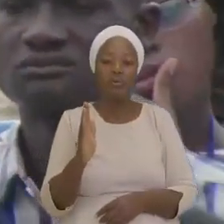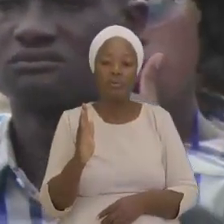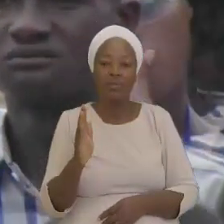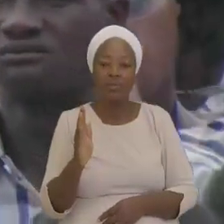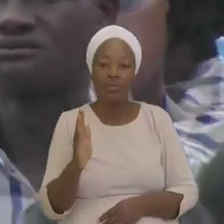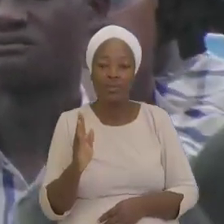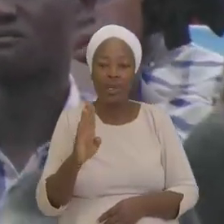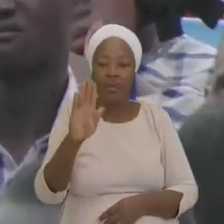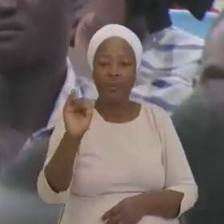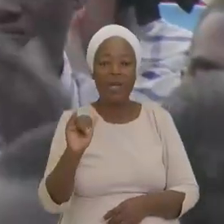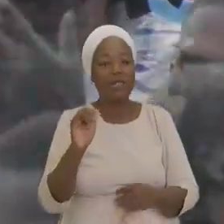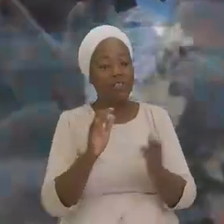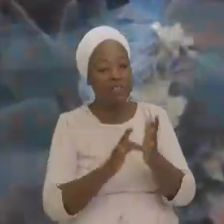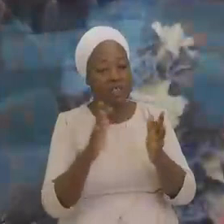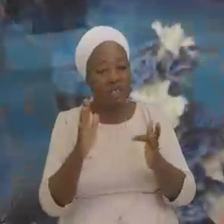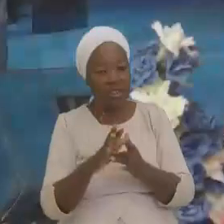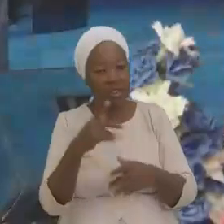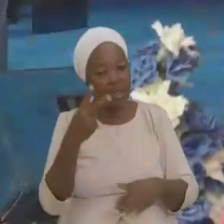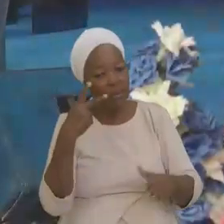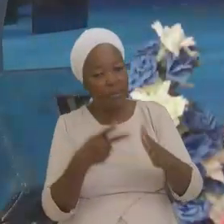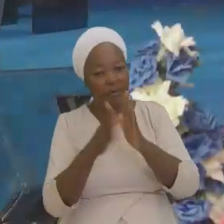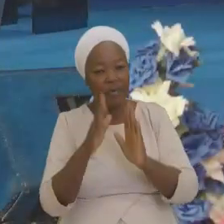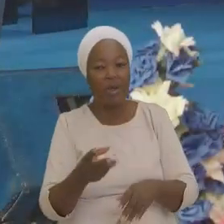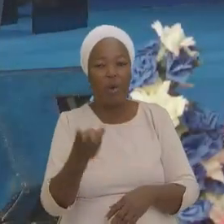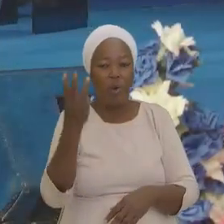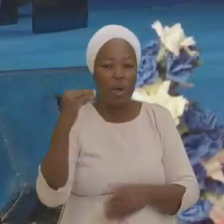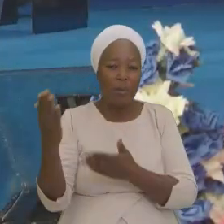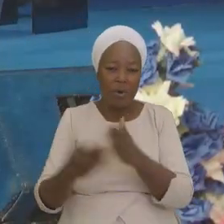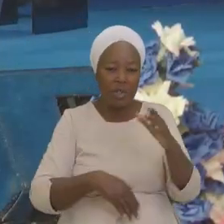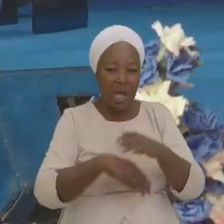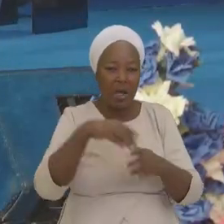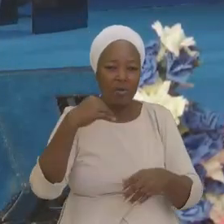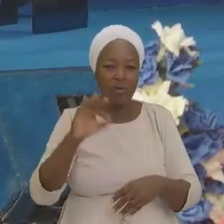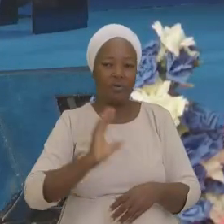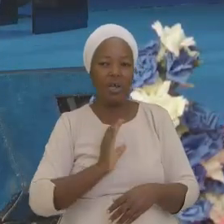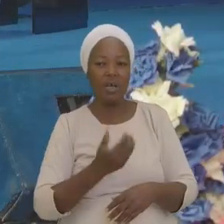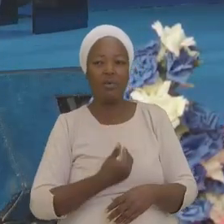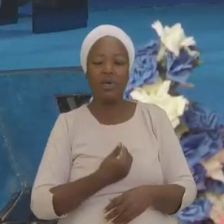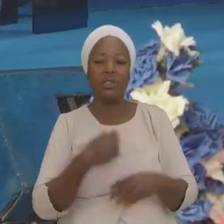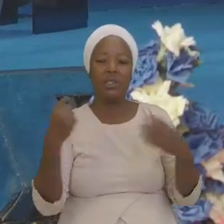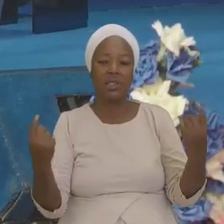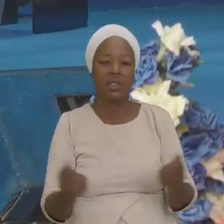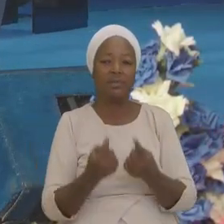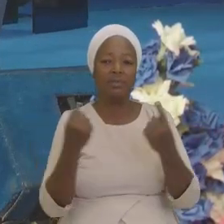By Jesus the prophet, we are brought out of our sin.